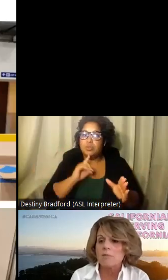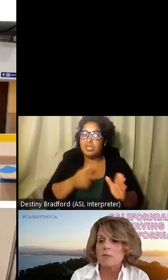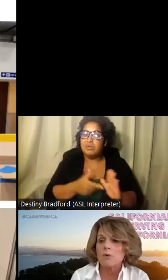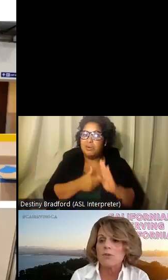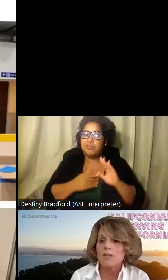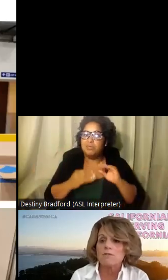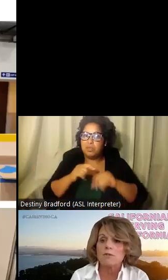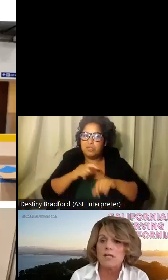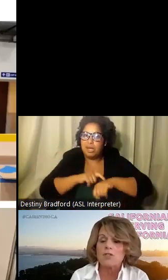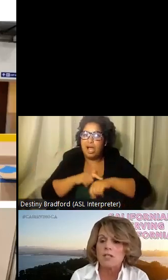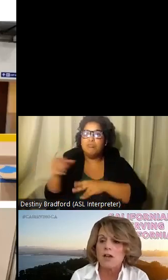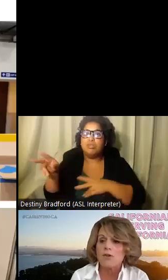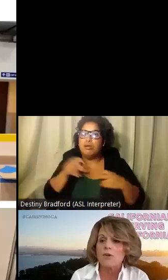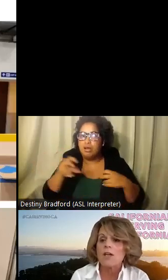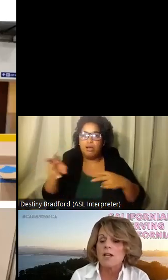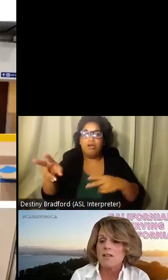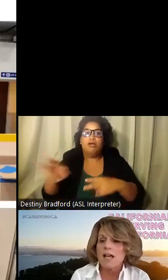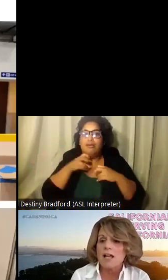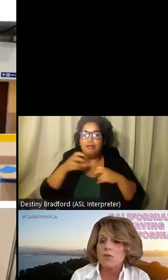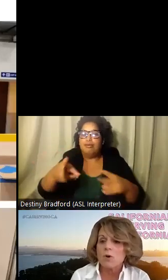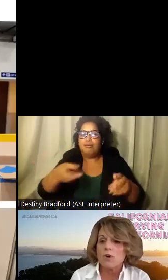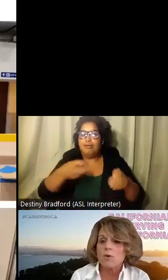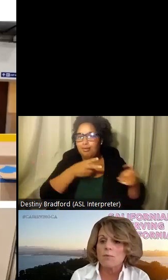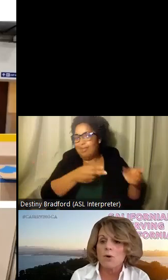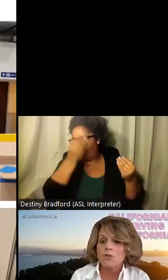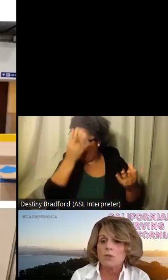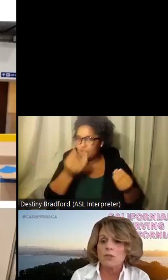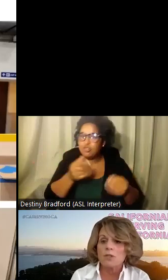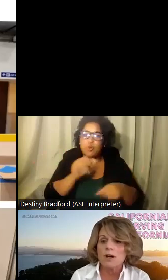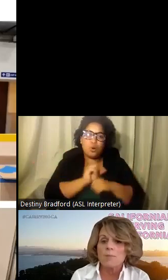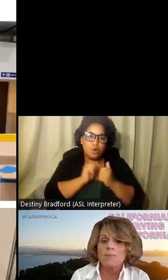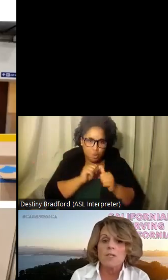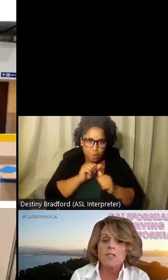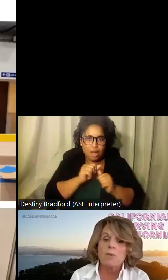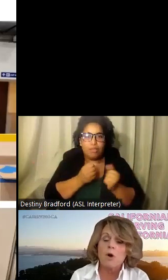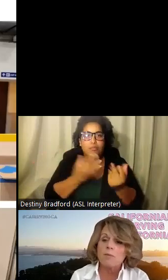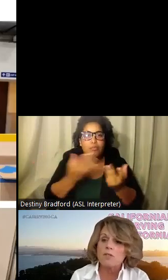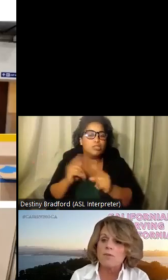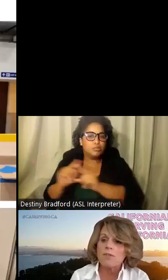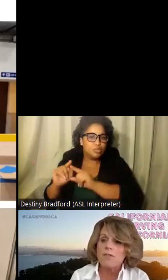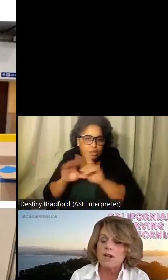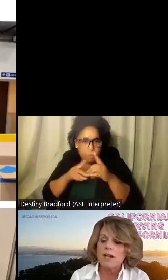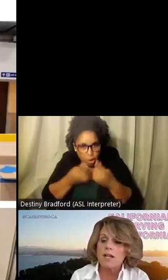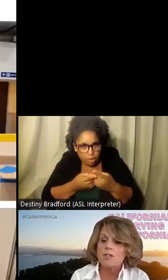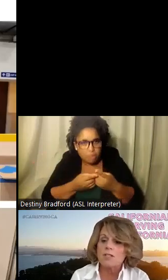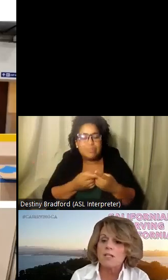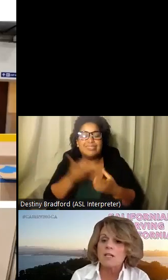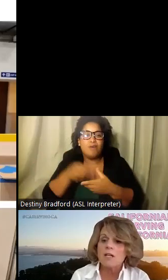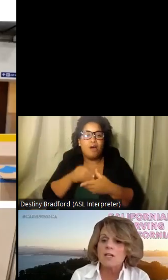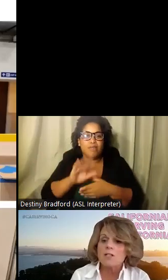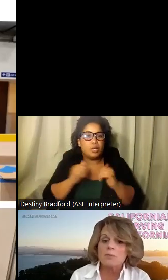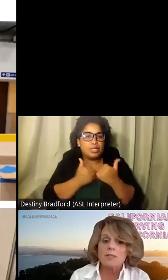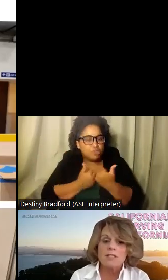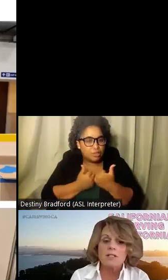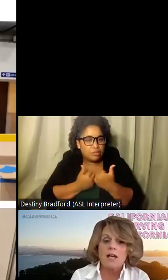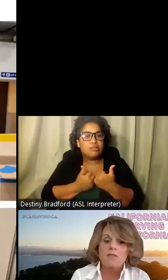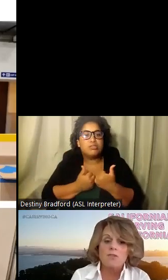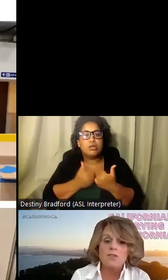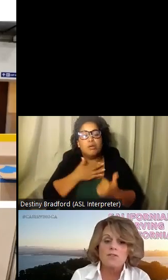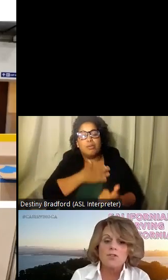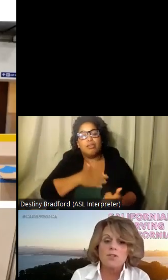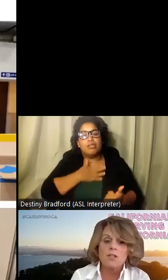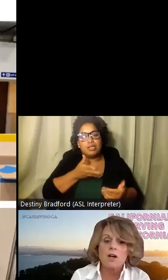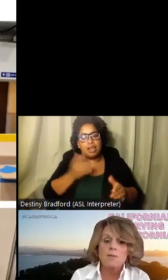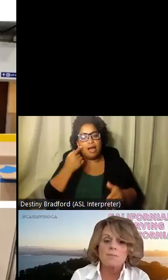of time to pull the information together. They had to work with multiple departments within their agency, so please allow